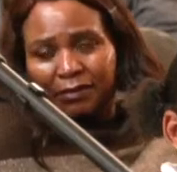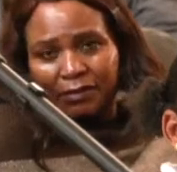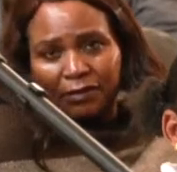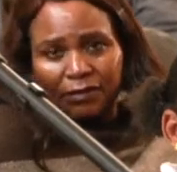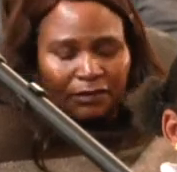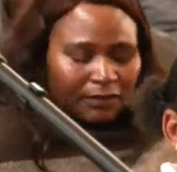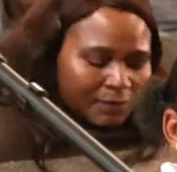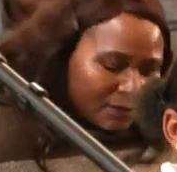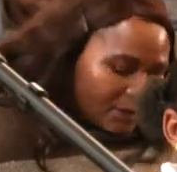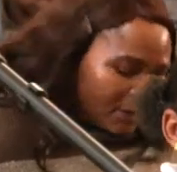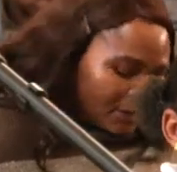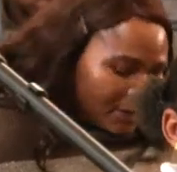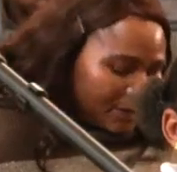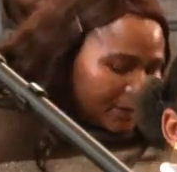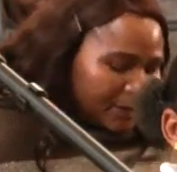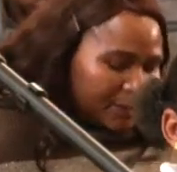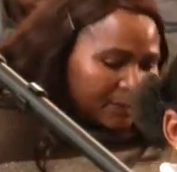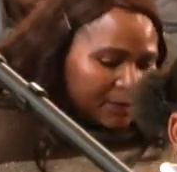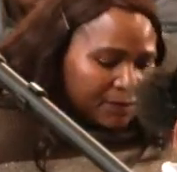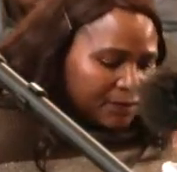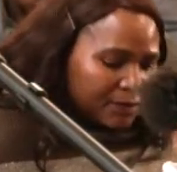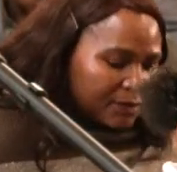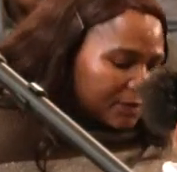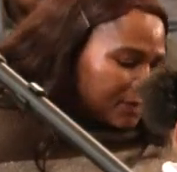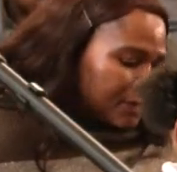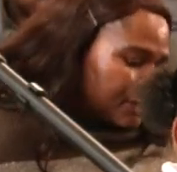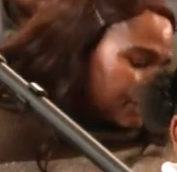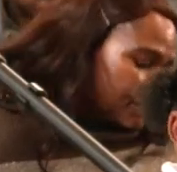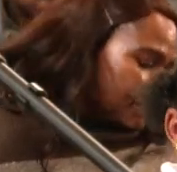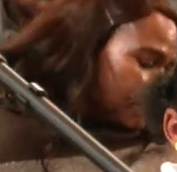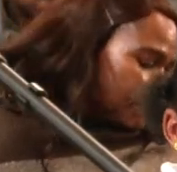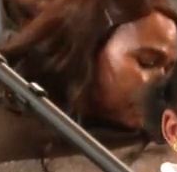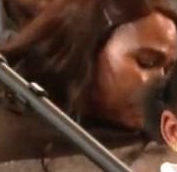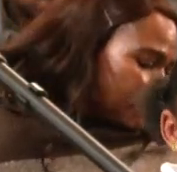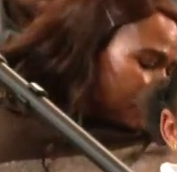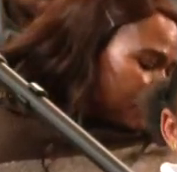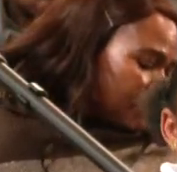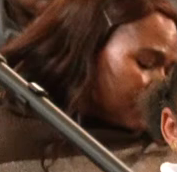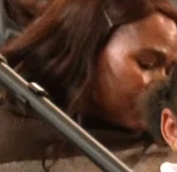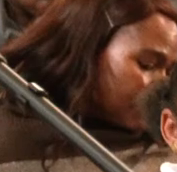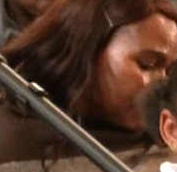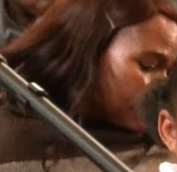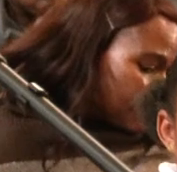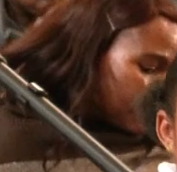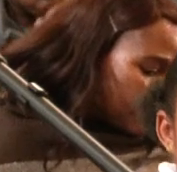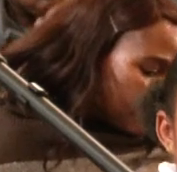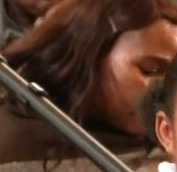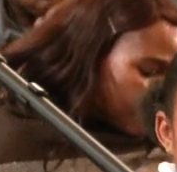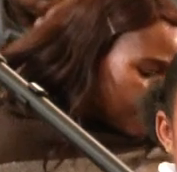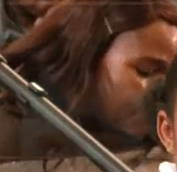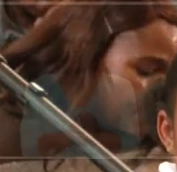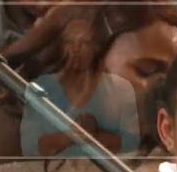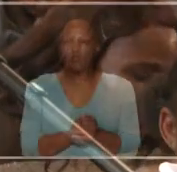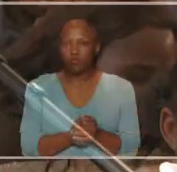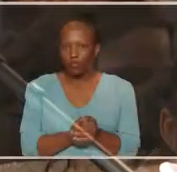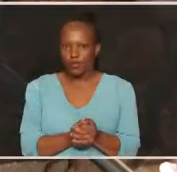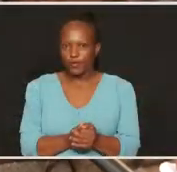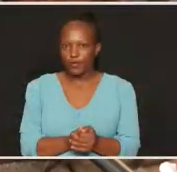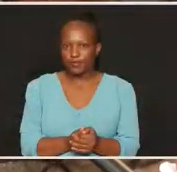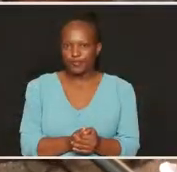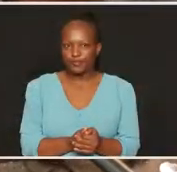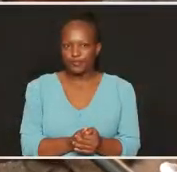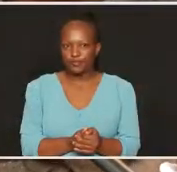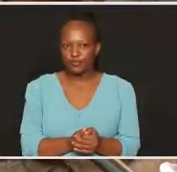Progressive and intentional about addressing the injustices of the past I'd also like to add more on close